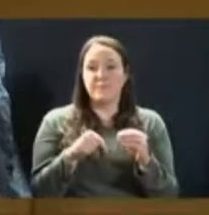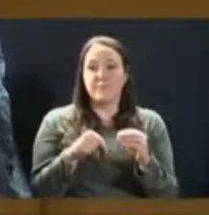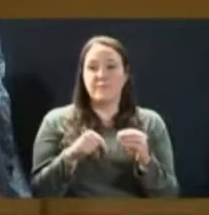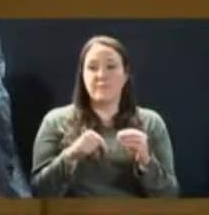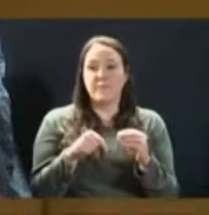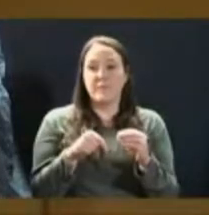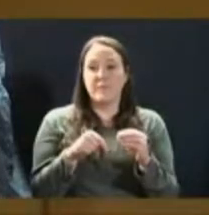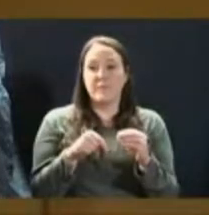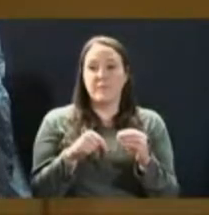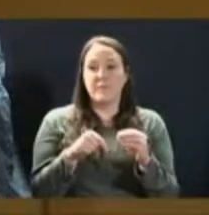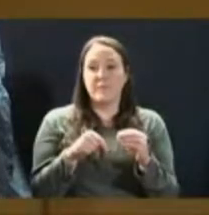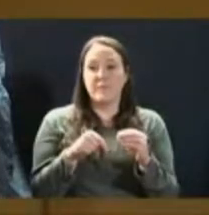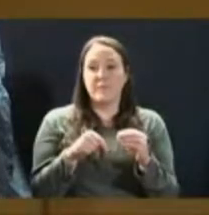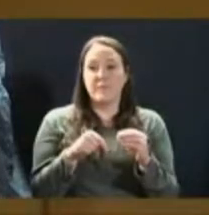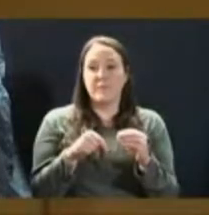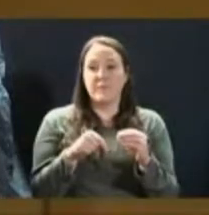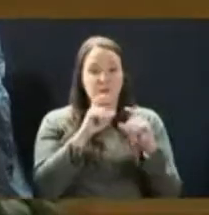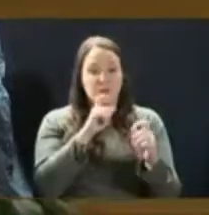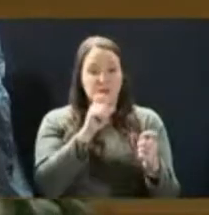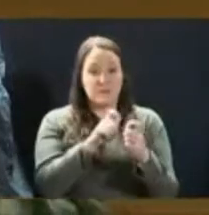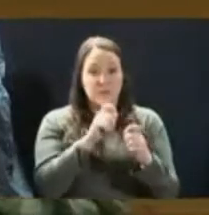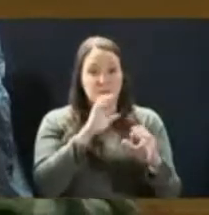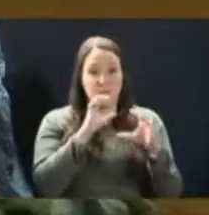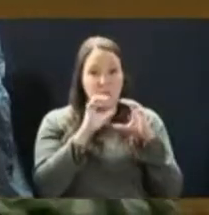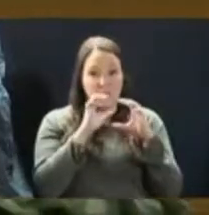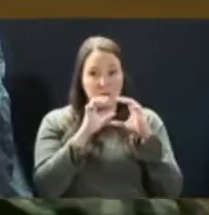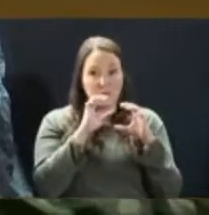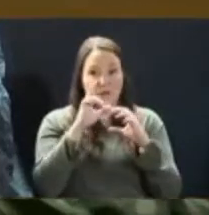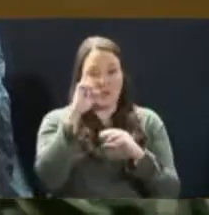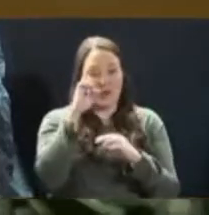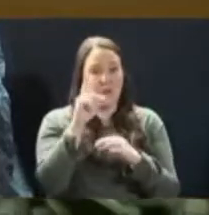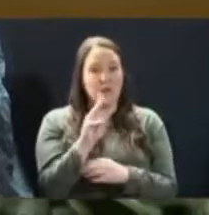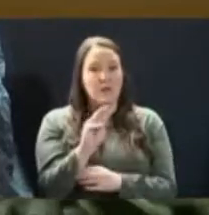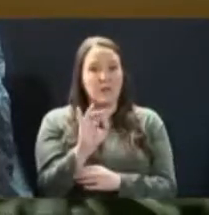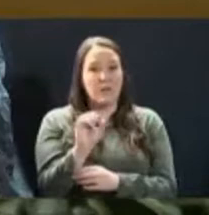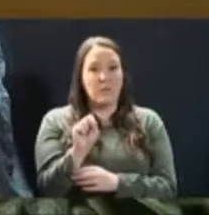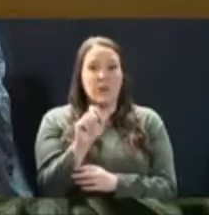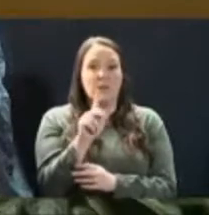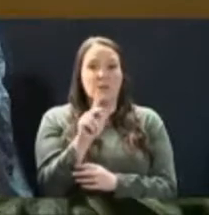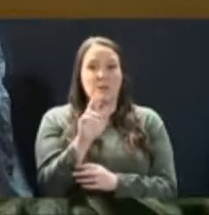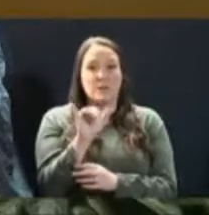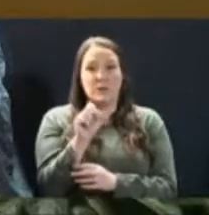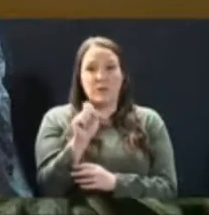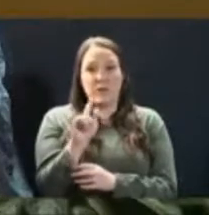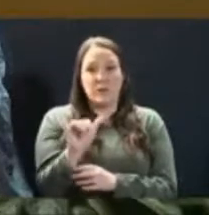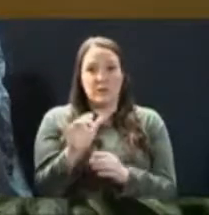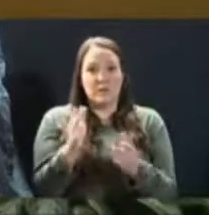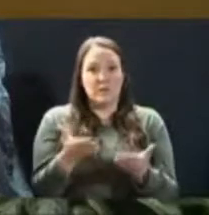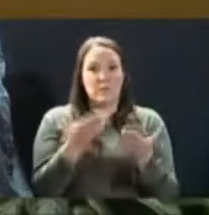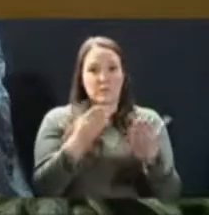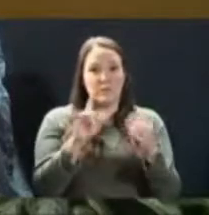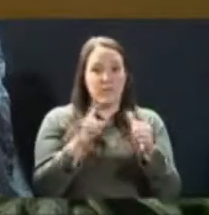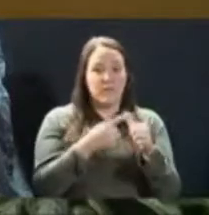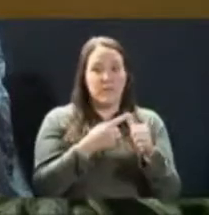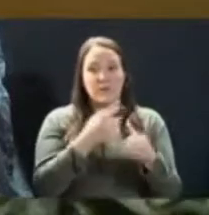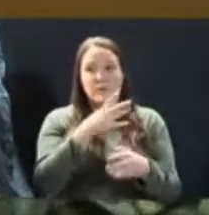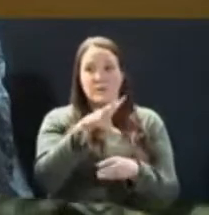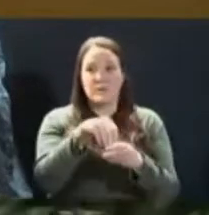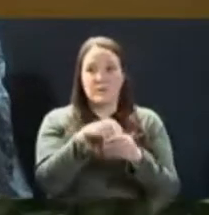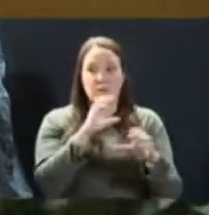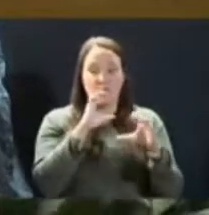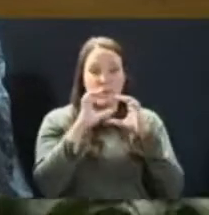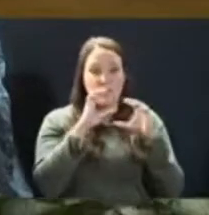that we had a conversation. It was a very specific conversation. I think Ms. Christie brought it up first, and then I engaged in a conversation with you, Mr. Dupler,